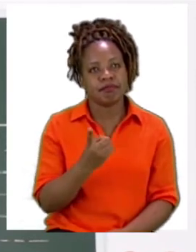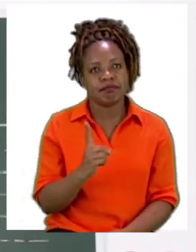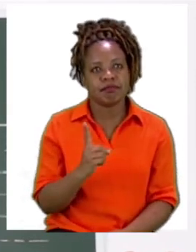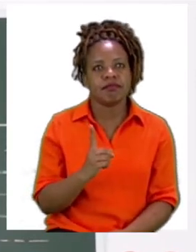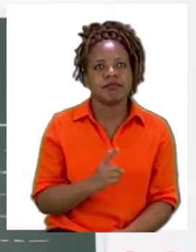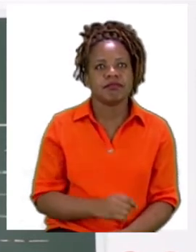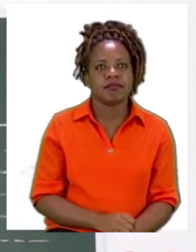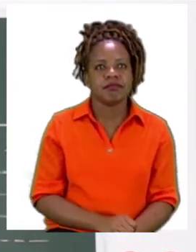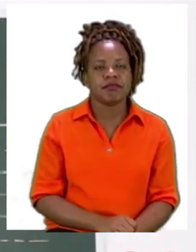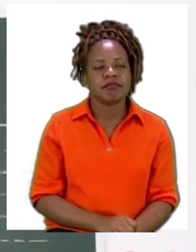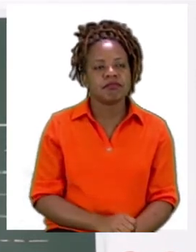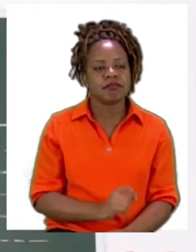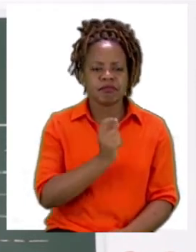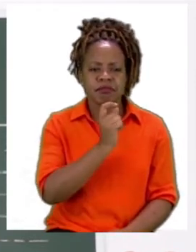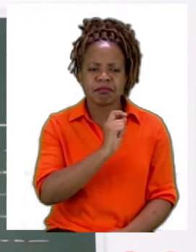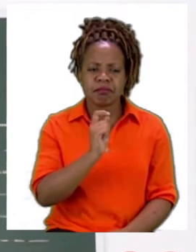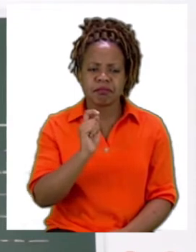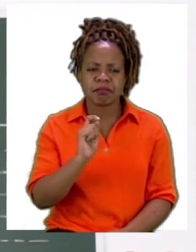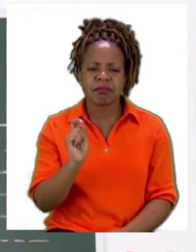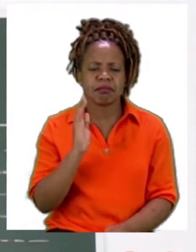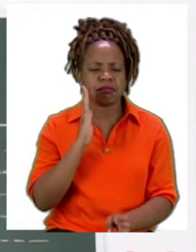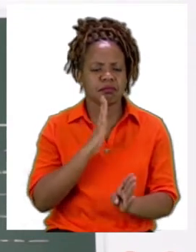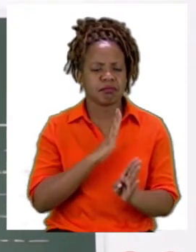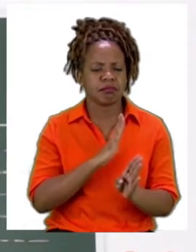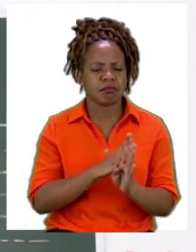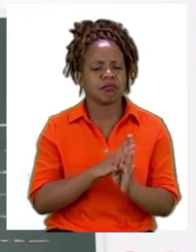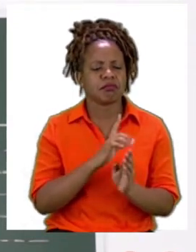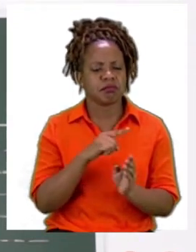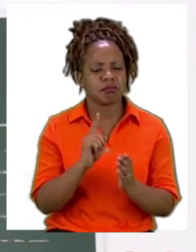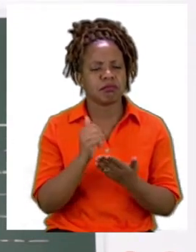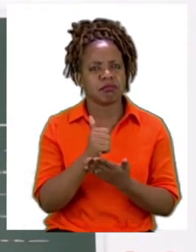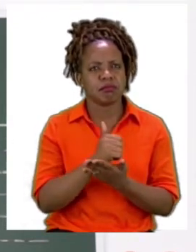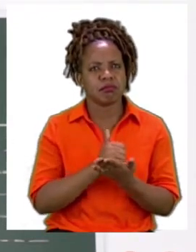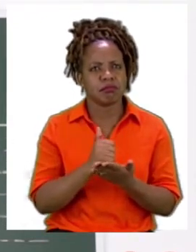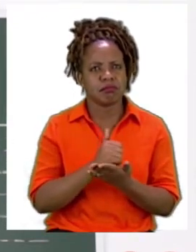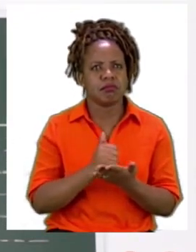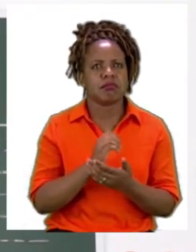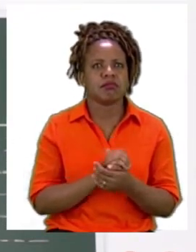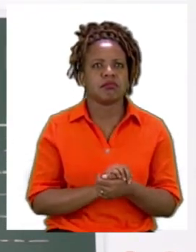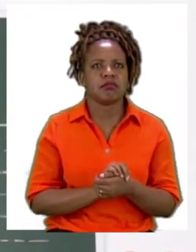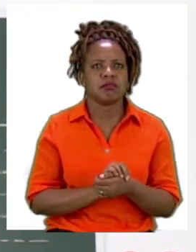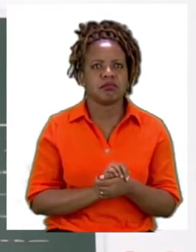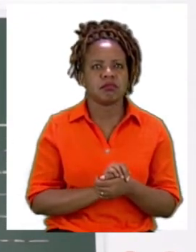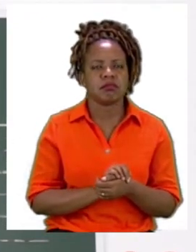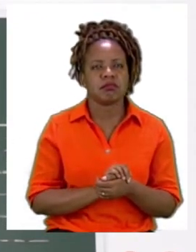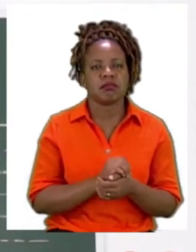make sure that you're shaping your letters and putting the correct spaces.